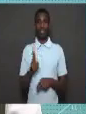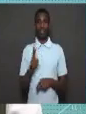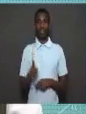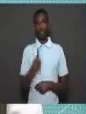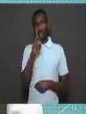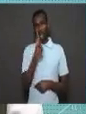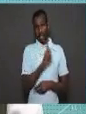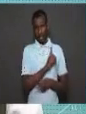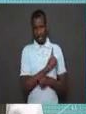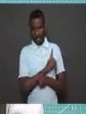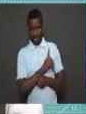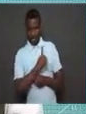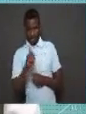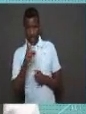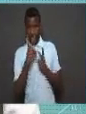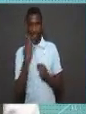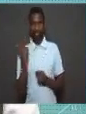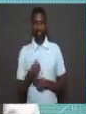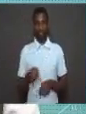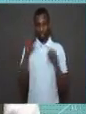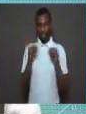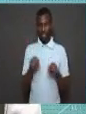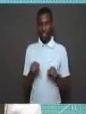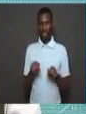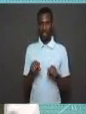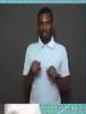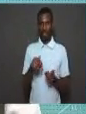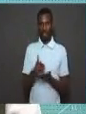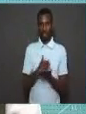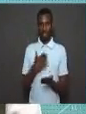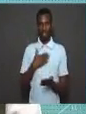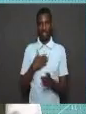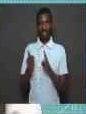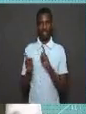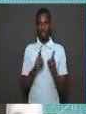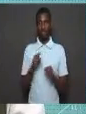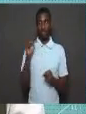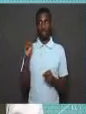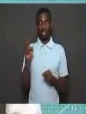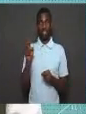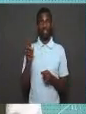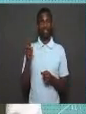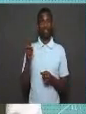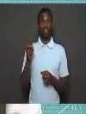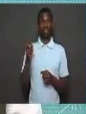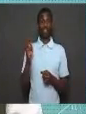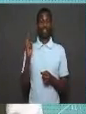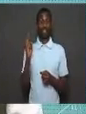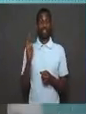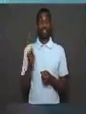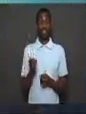dimension. In today's lesson, we will review the meaning of relative